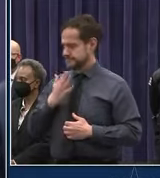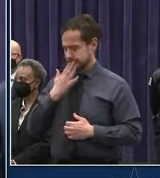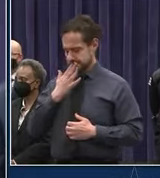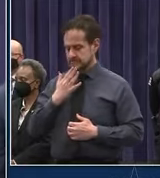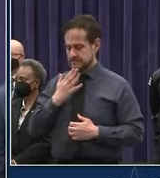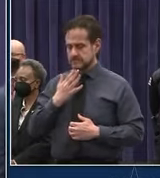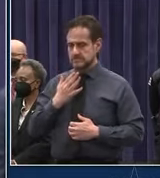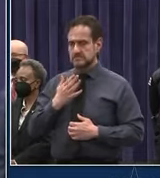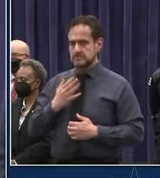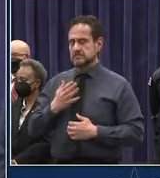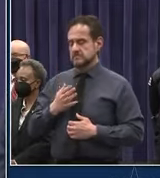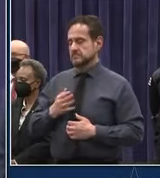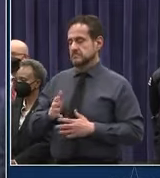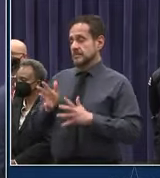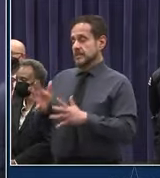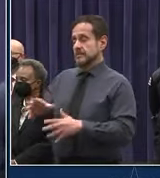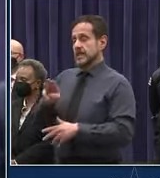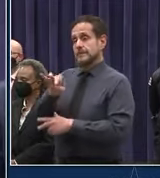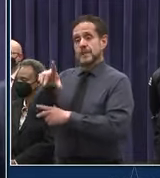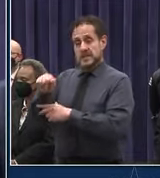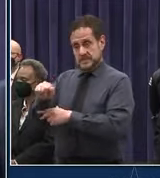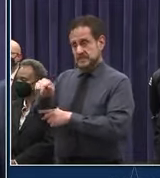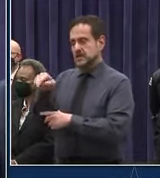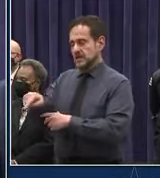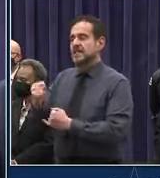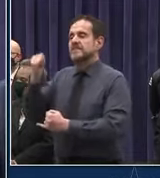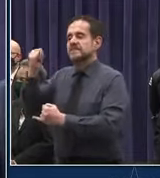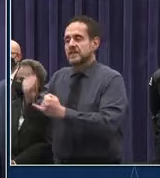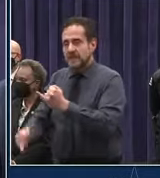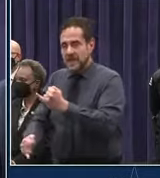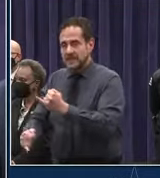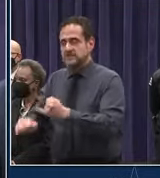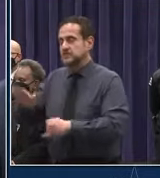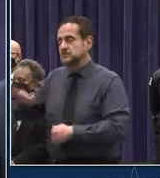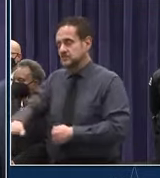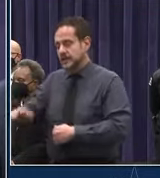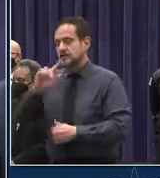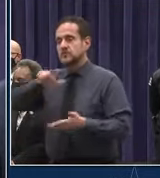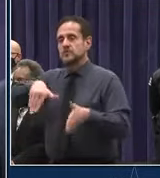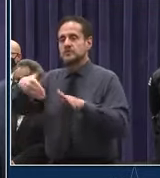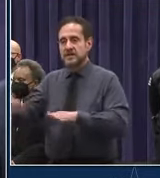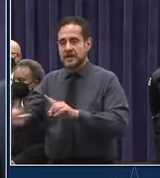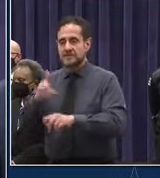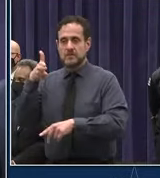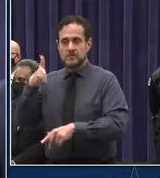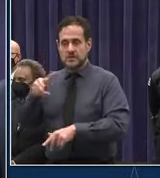let Melissa be the last child who dies from gun violence in this neighborhood?